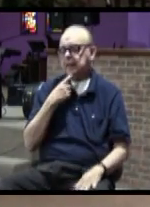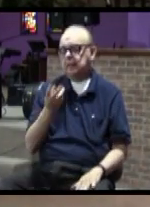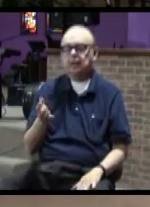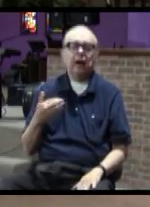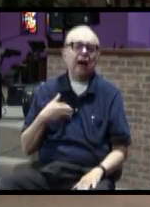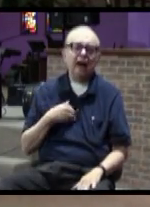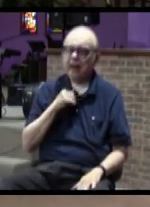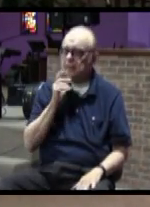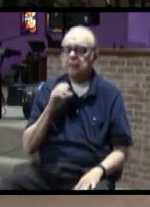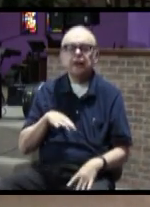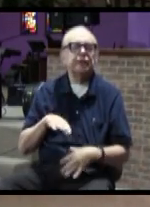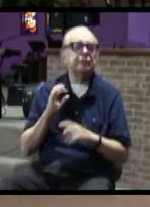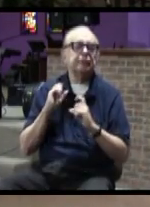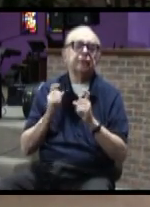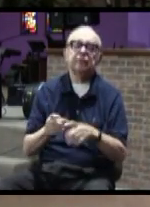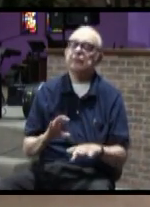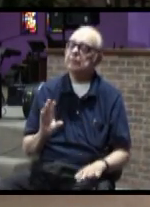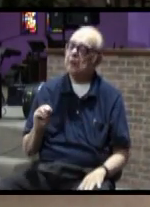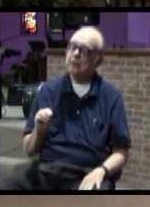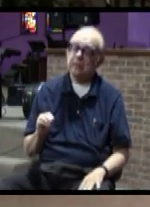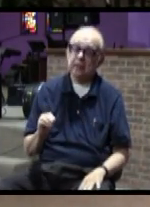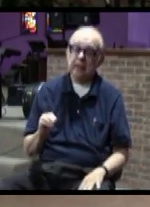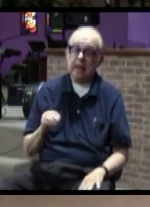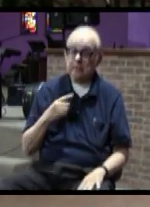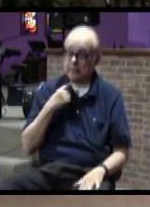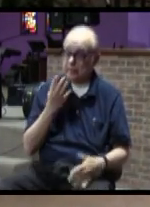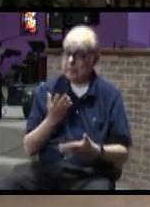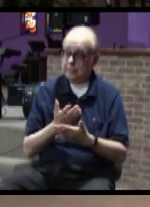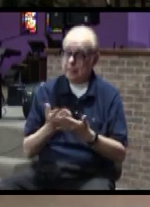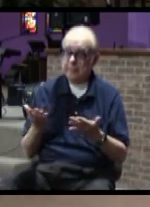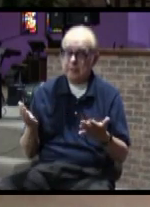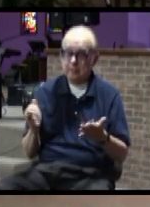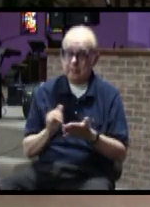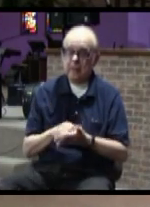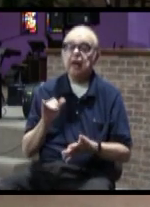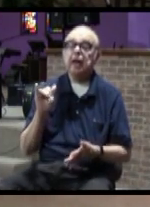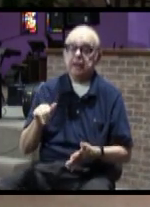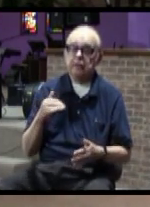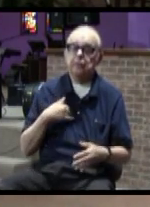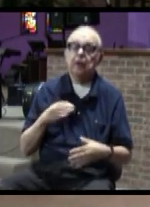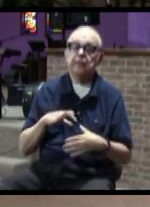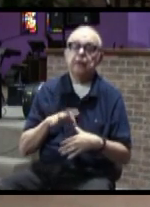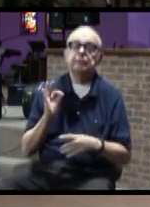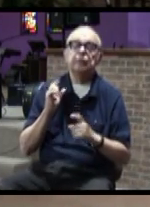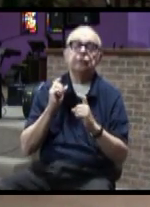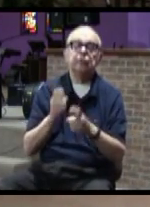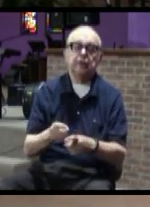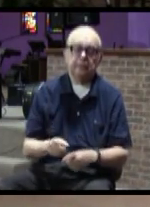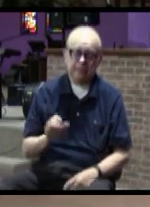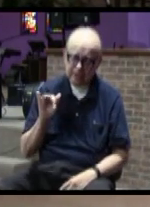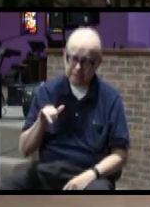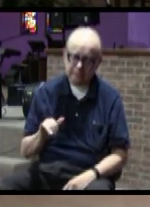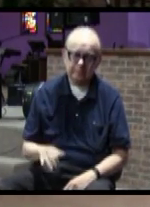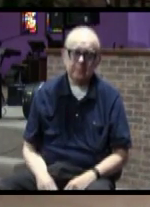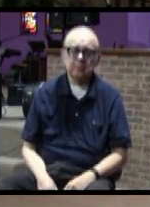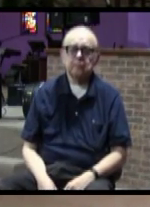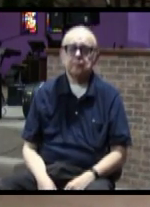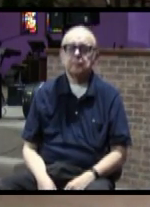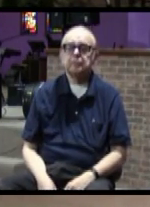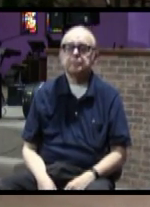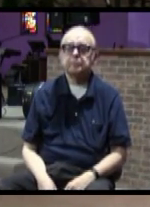the time say, well, I don't have a spiritual gift. May I say this to you that, yes, you do.